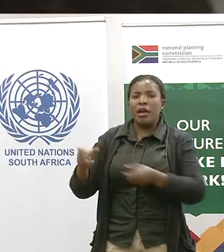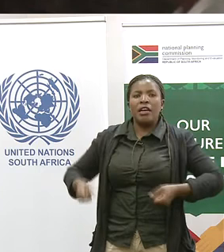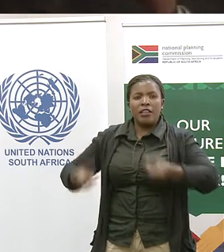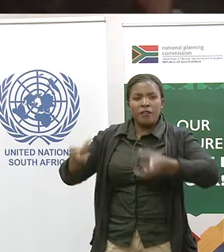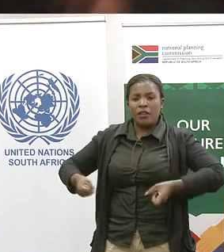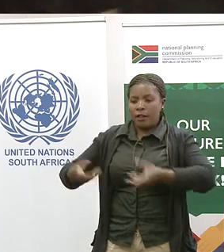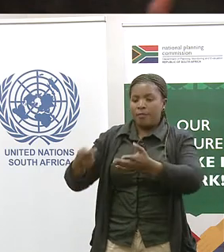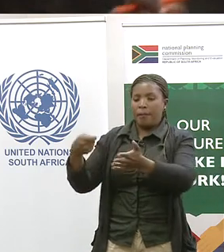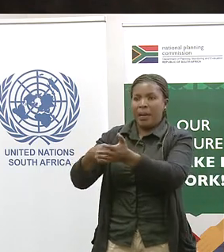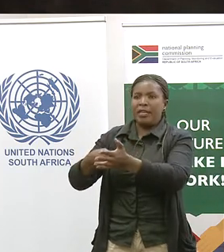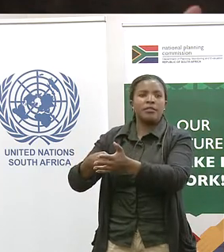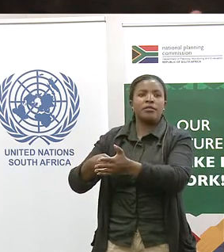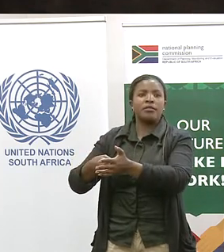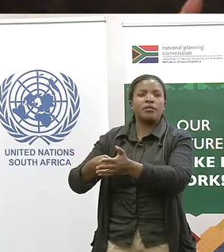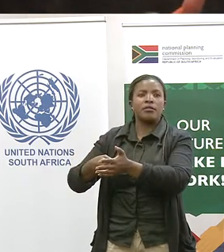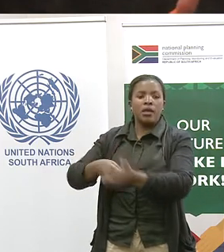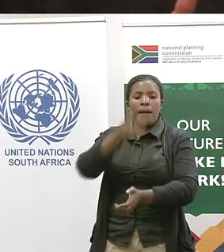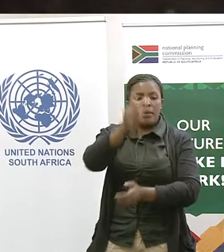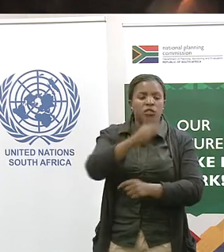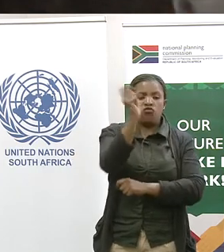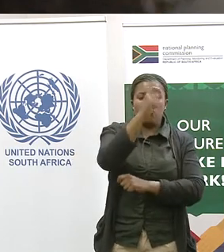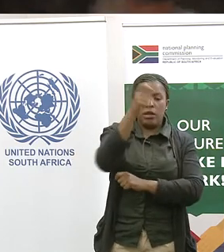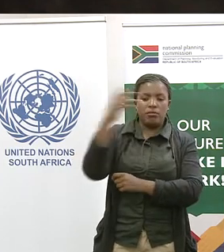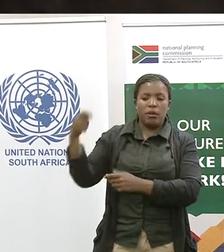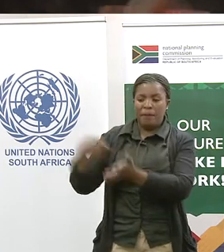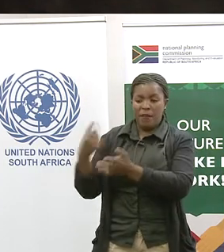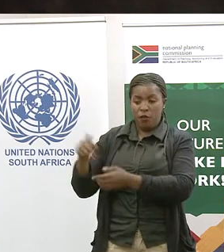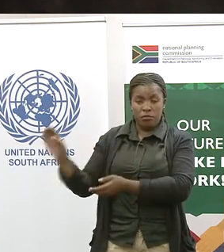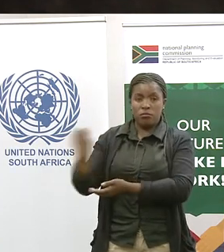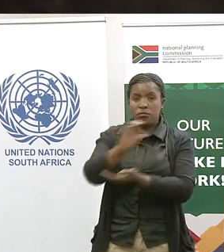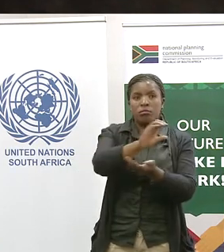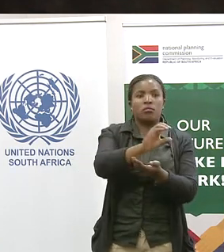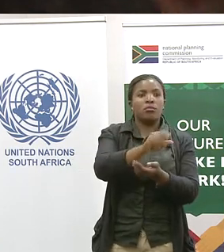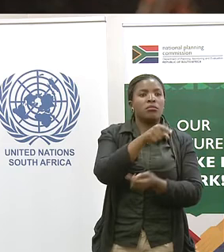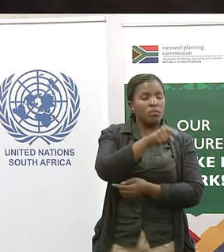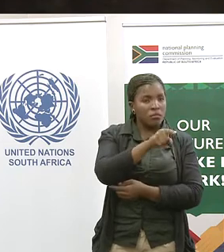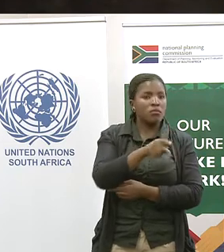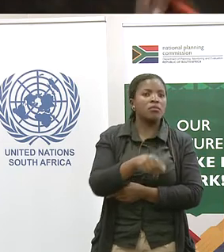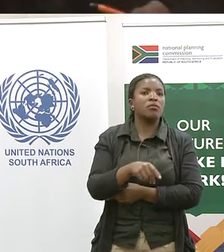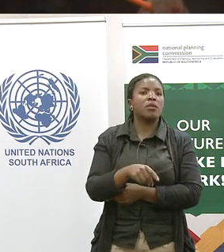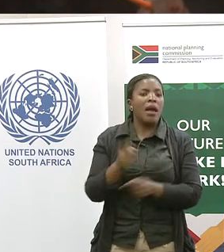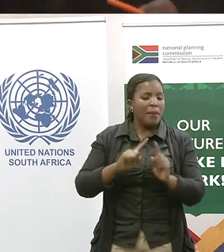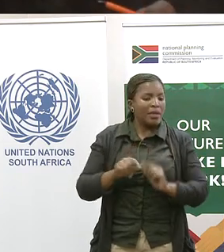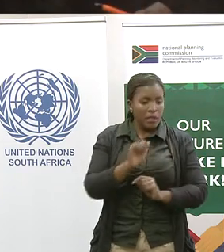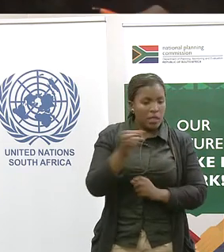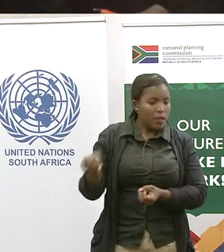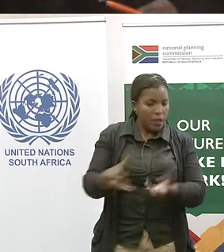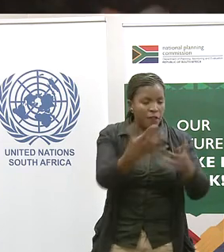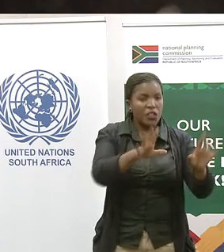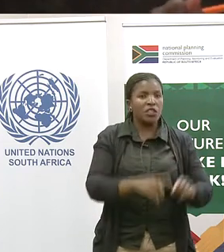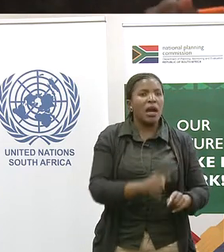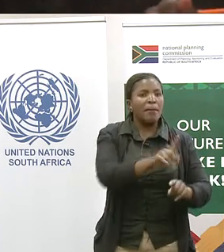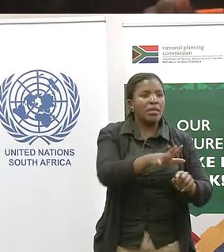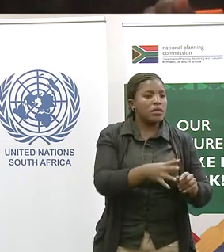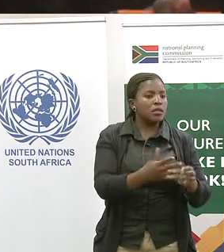I'm coming from in the village, and then that wheelchair needs maintenance. Who's going to maintain it?